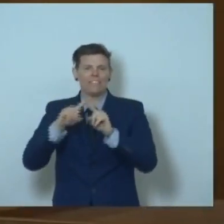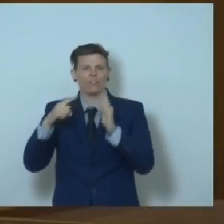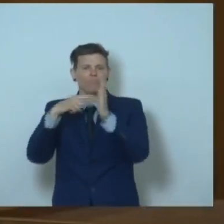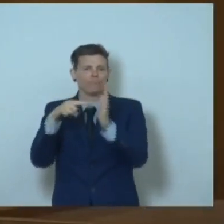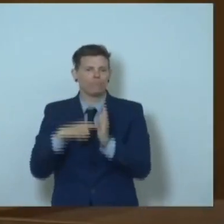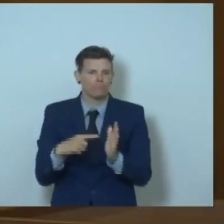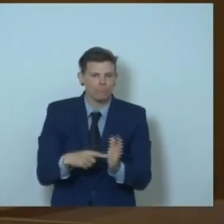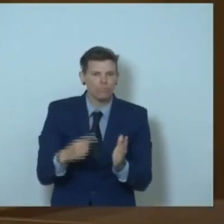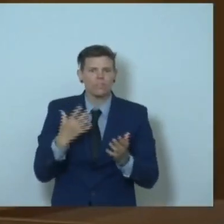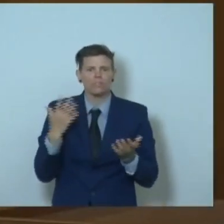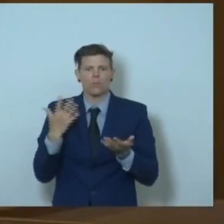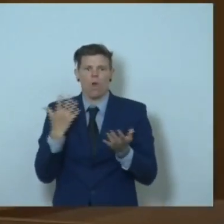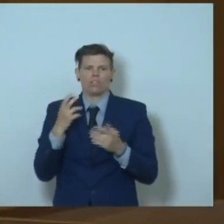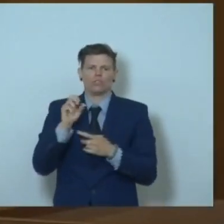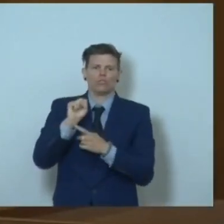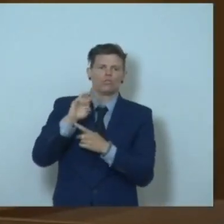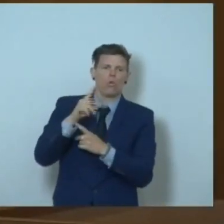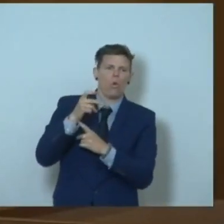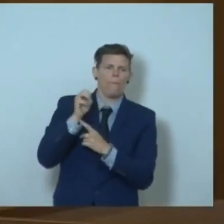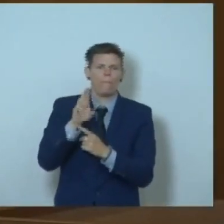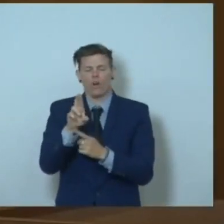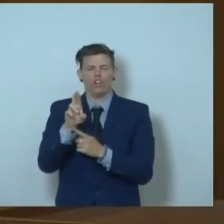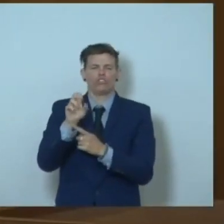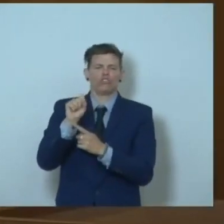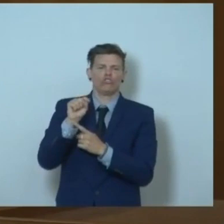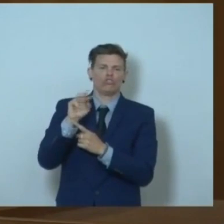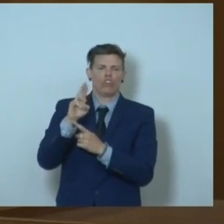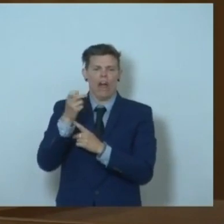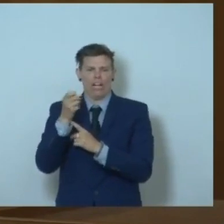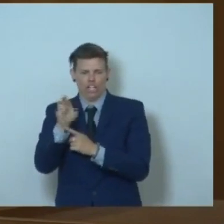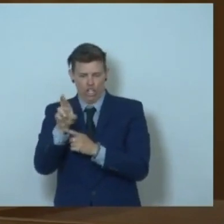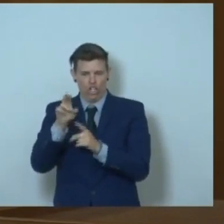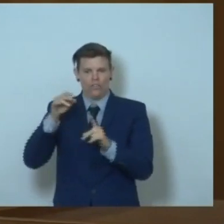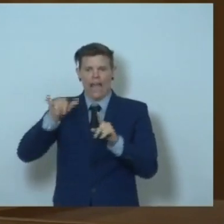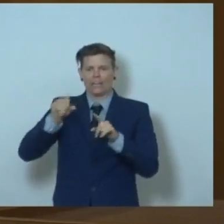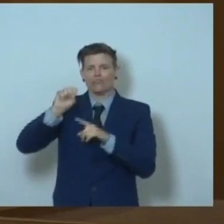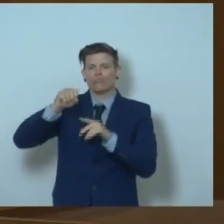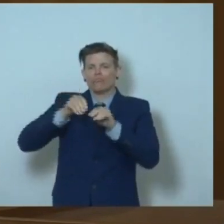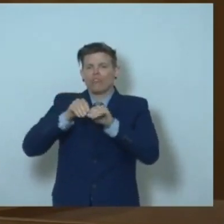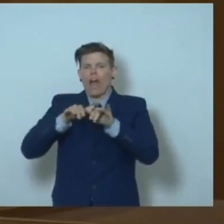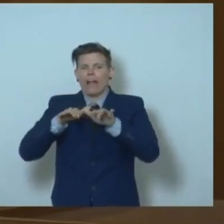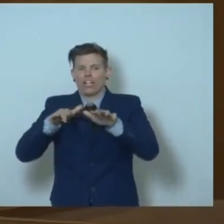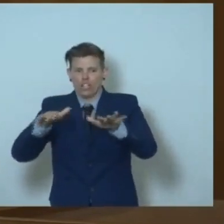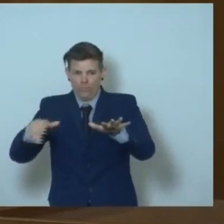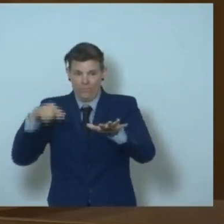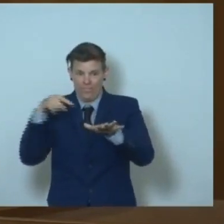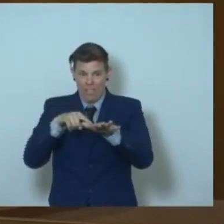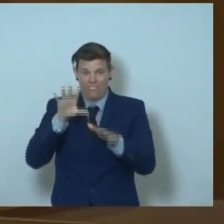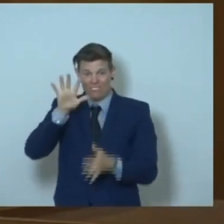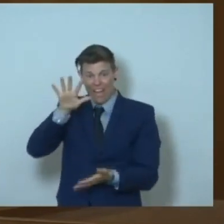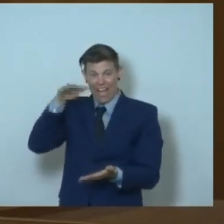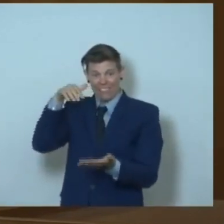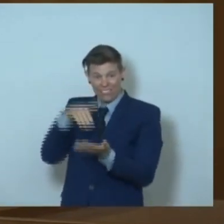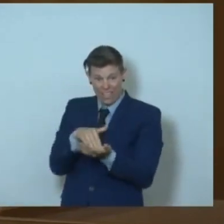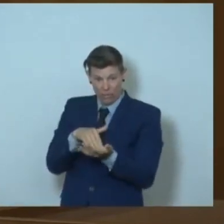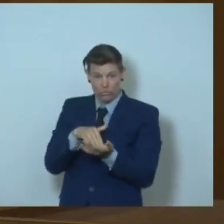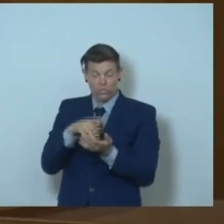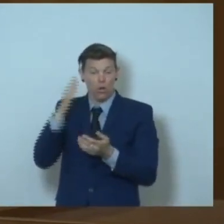events, over 5,000 people infected in South Korea as